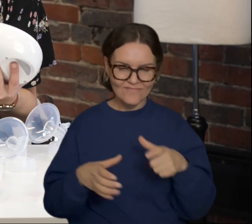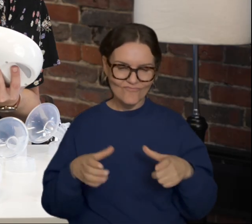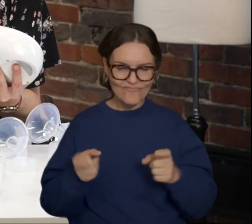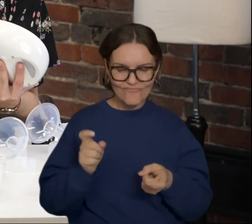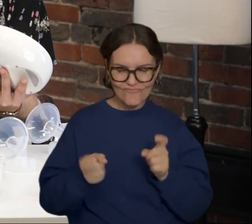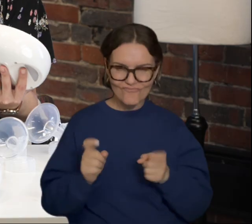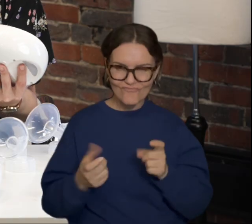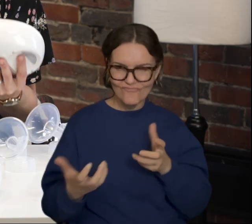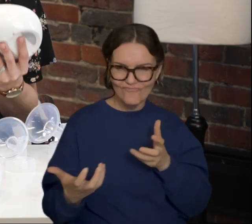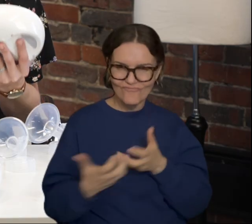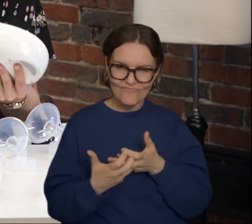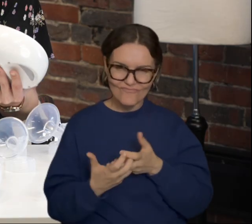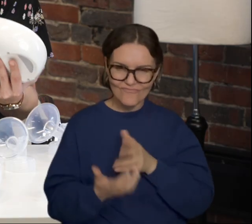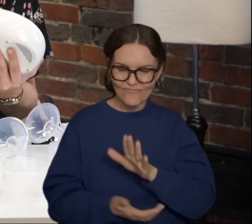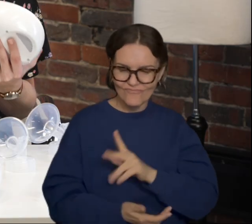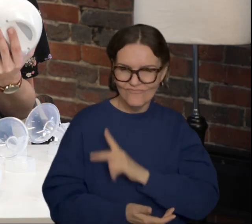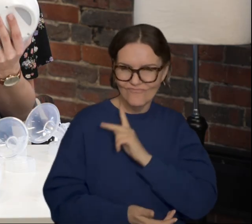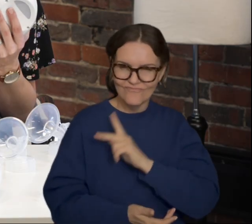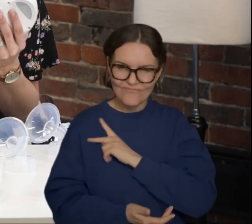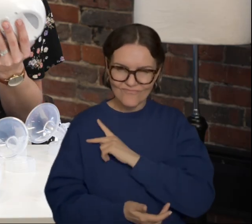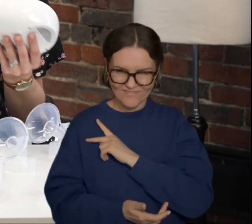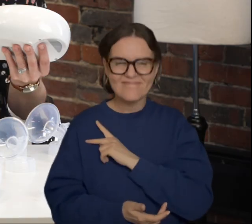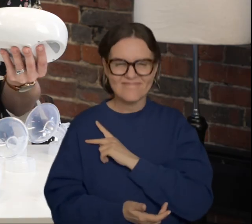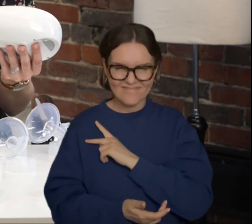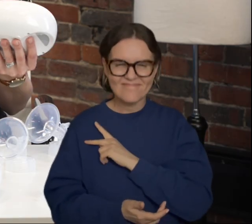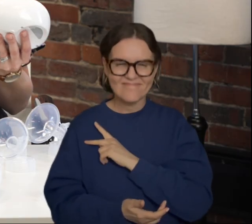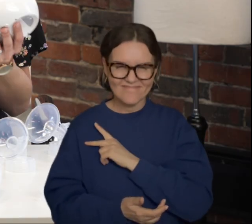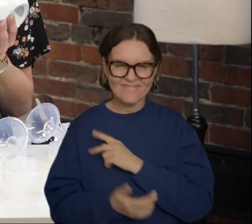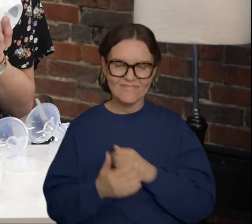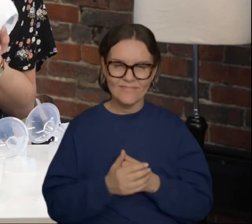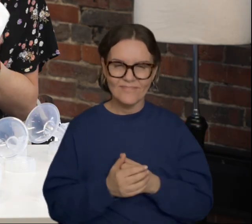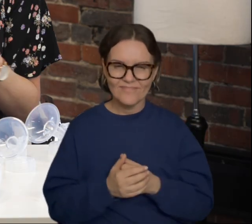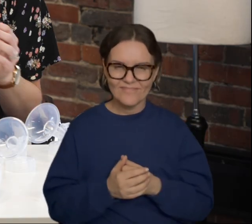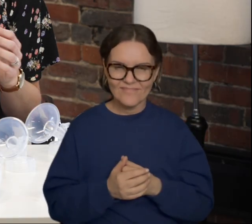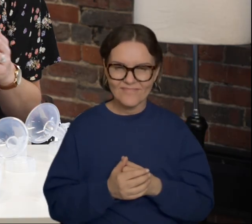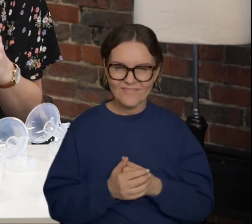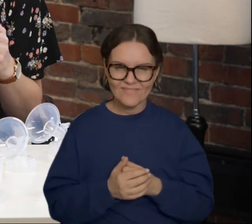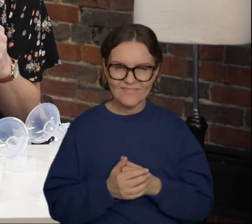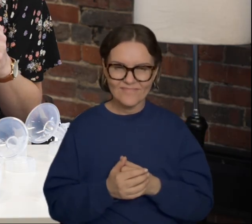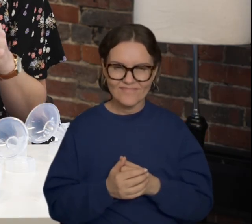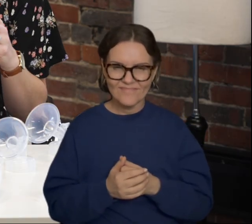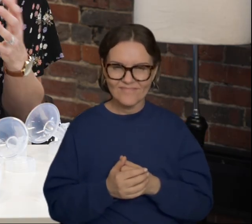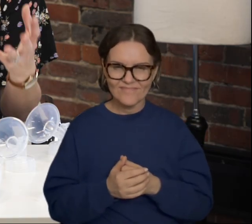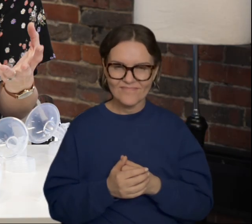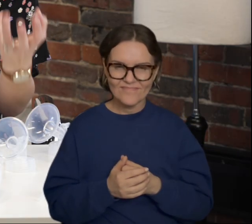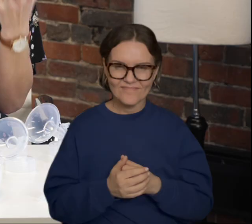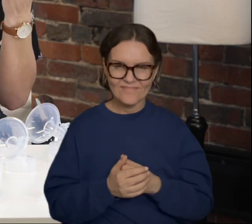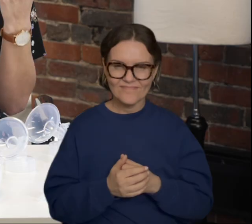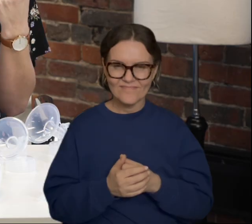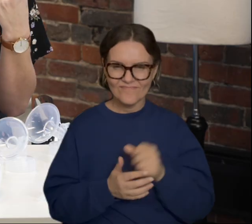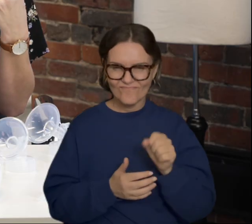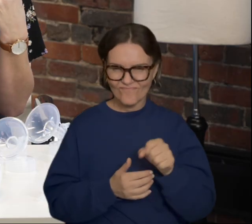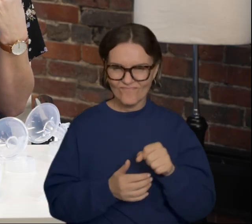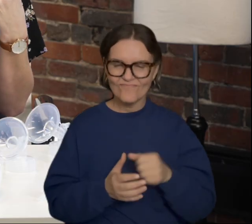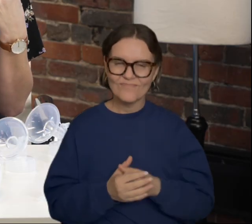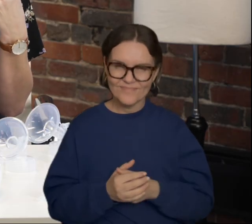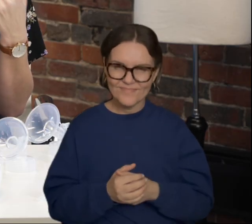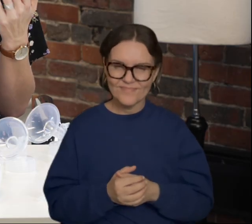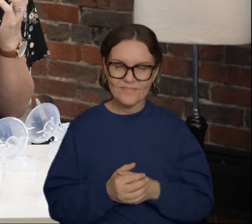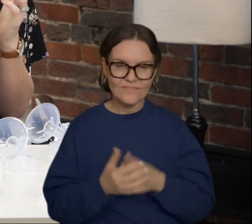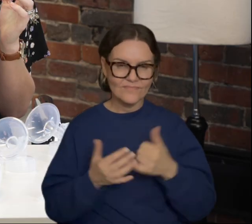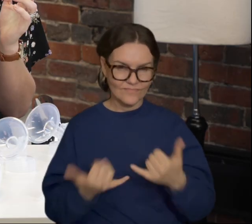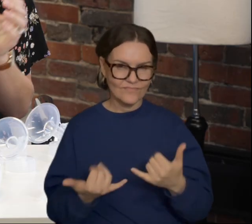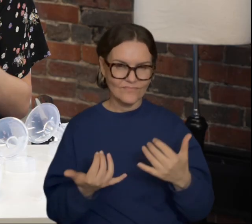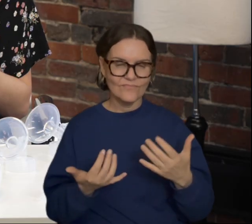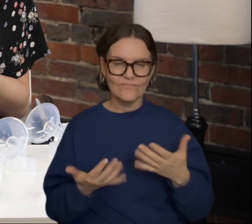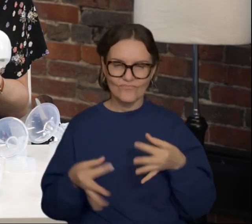if you're somebody that's interested in making the pump a little bit more personal, maybe it makes you enjoy pumping just that much more if